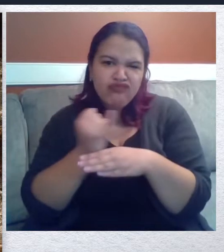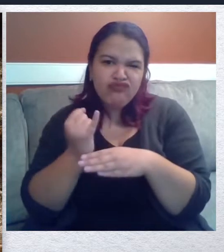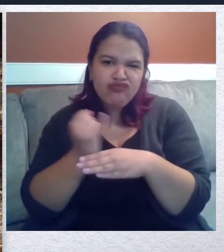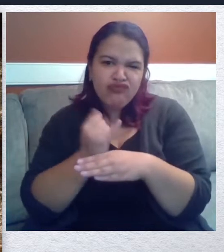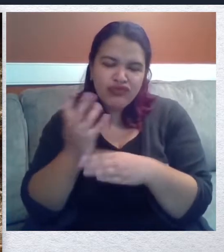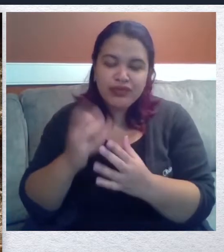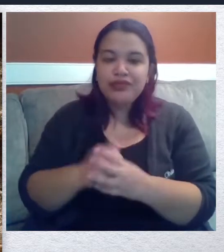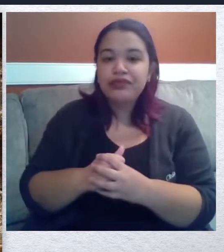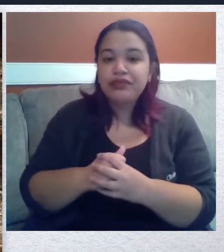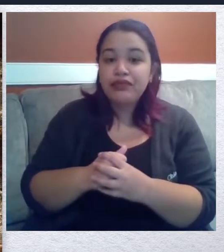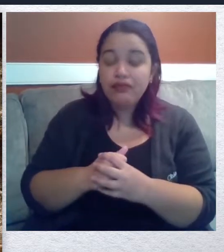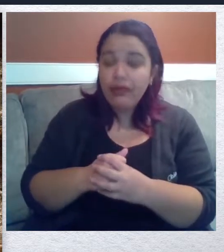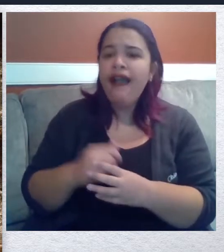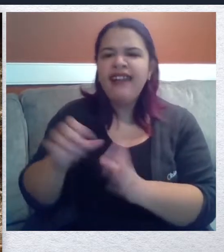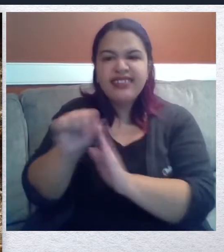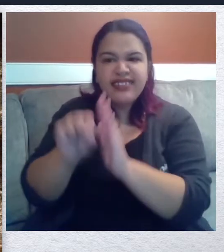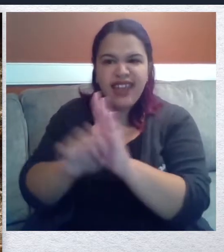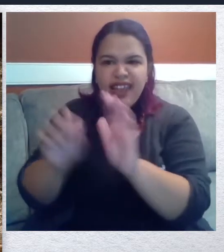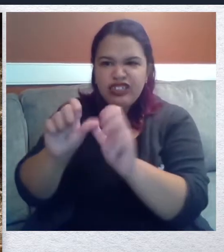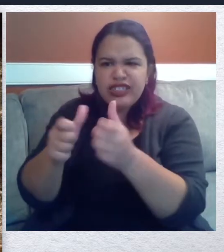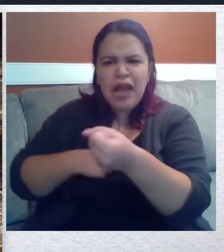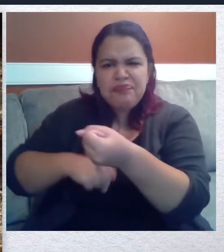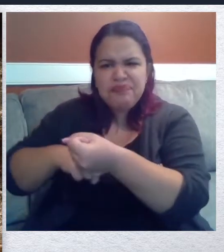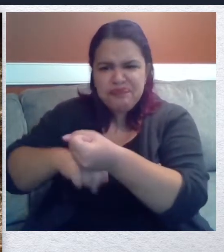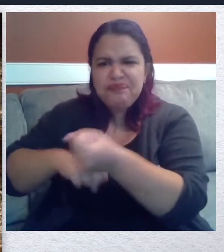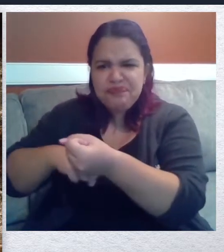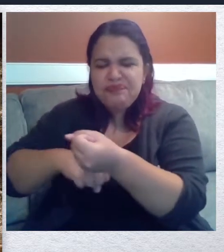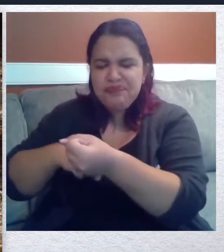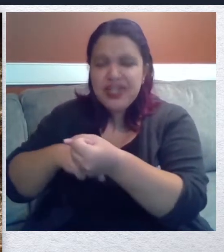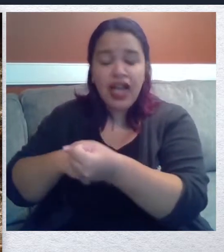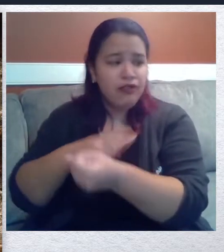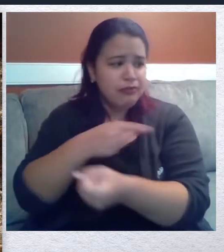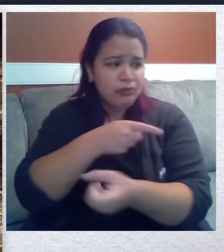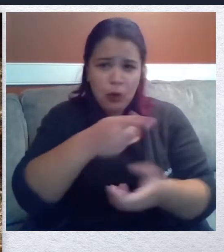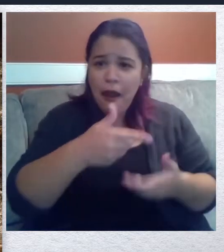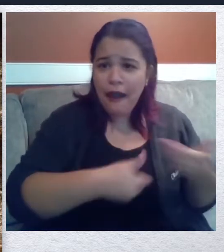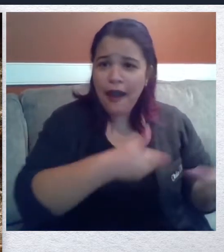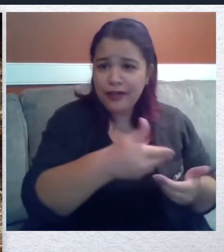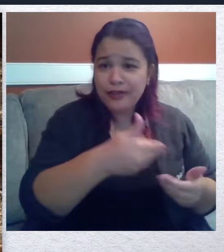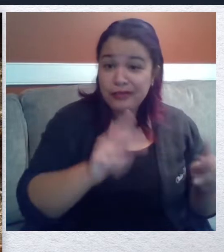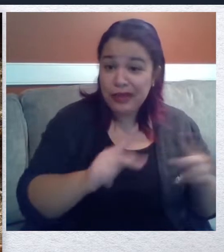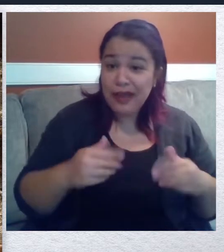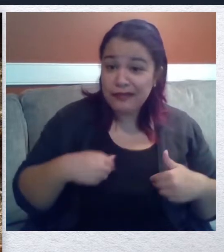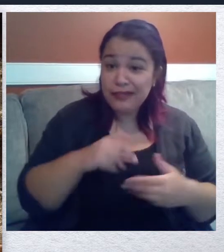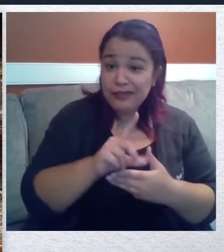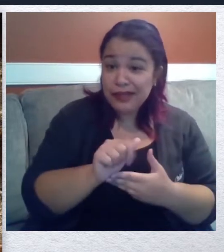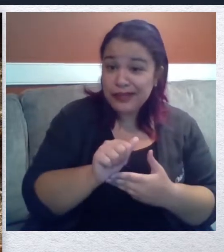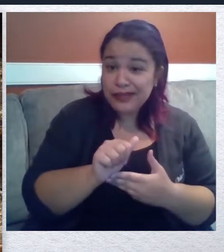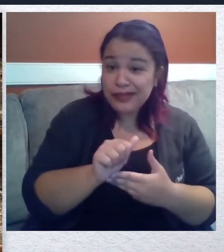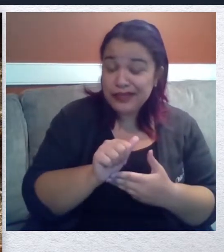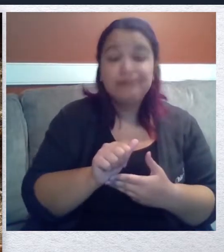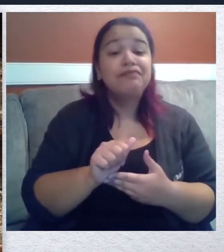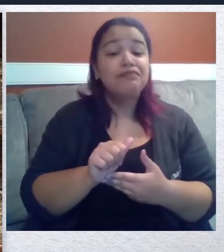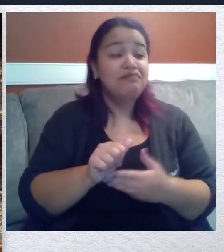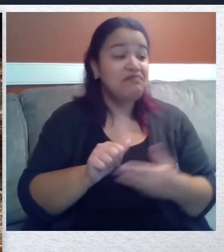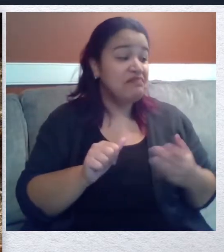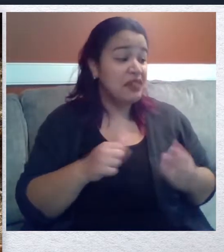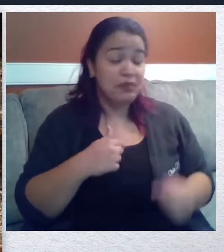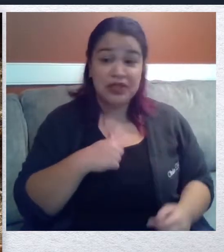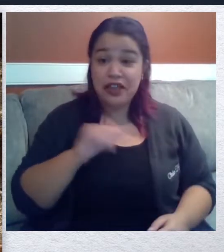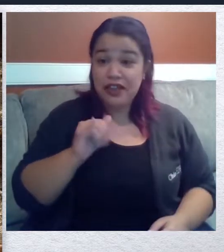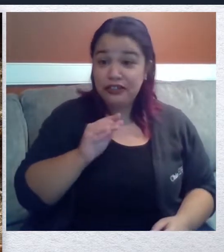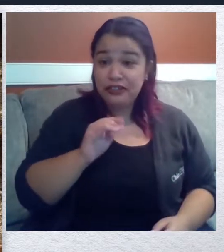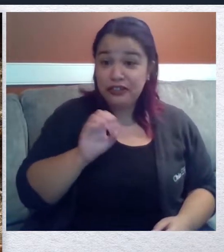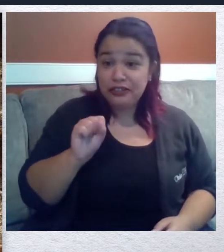today, co-presenting with my colleague, James. Our goal for today is to prepare you for the